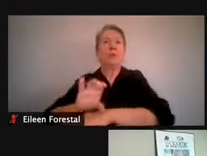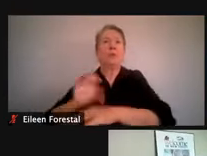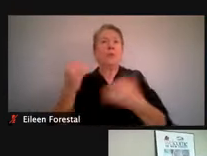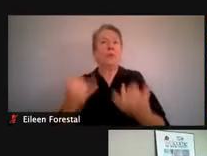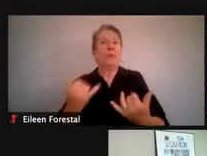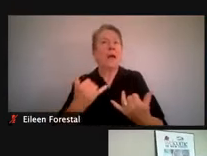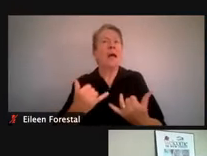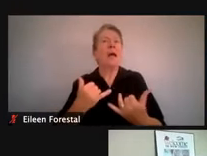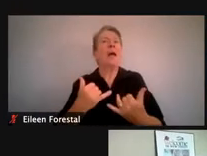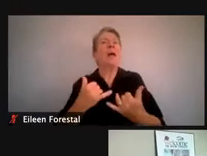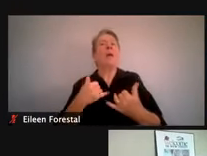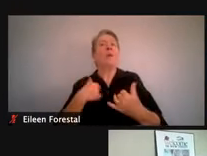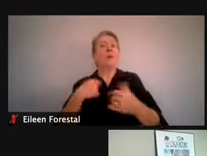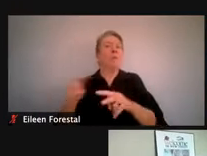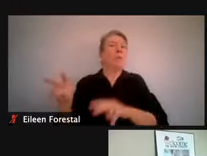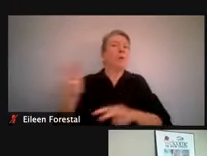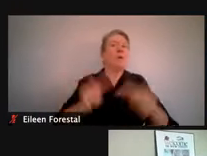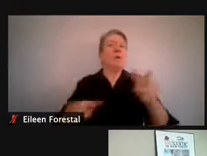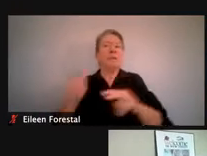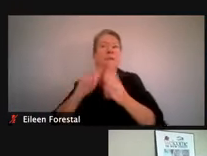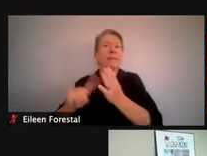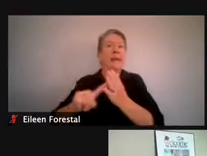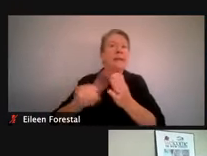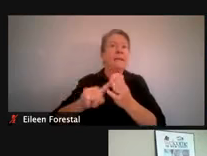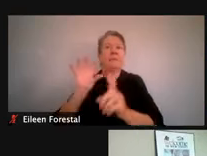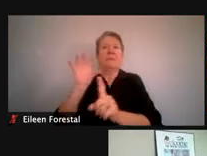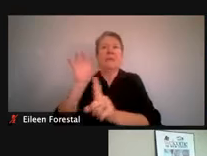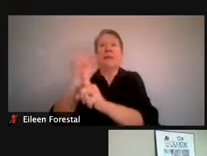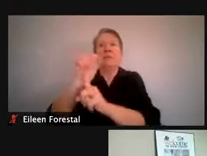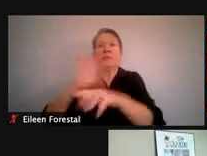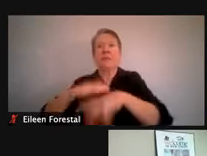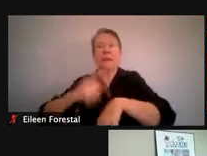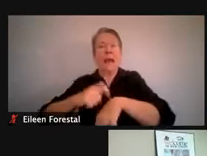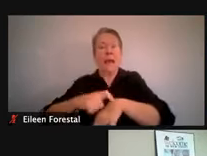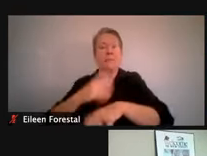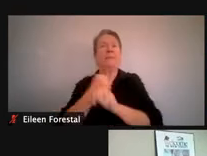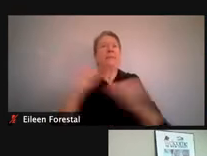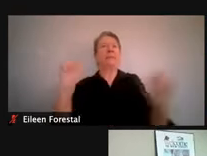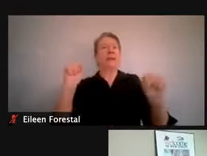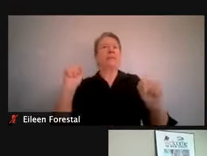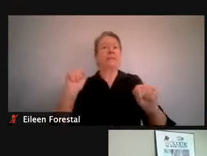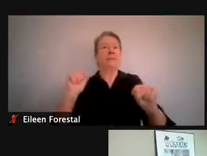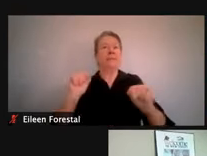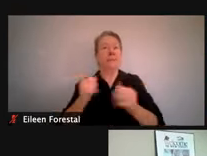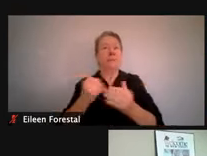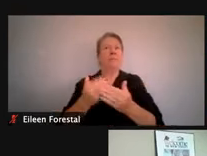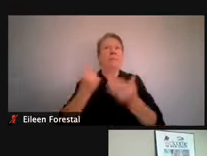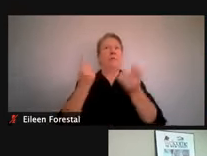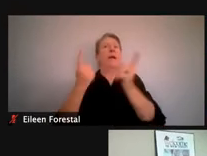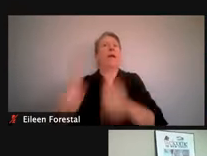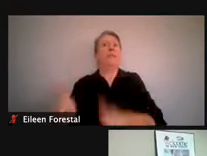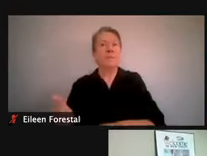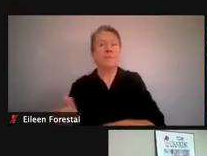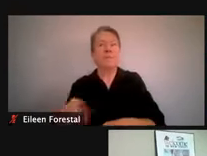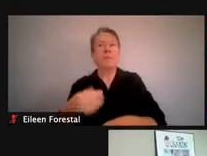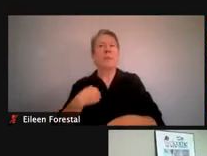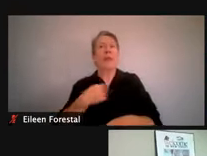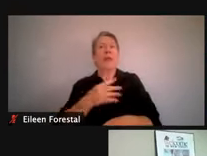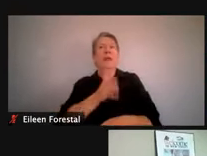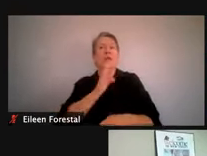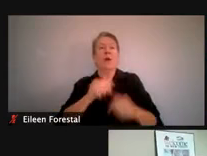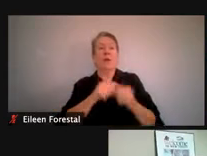not only investigation, but in securing the systems. I was in contact with Commissioner Persikili last night, along with, of course, you, in